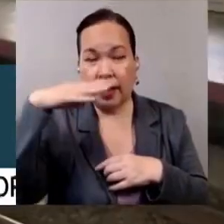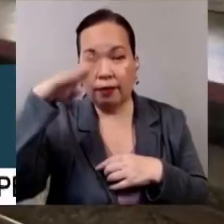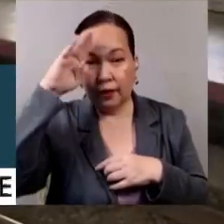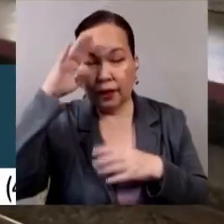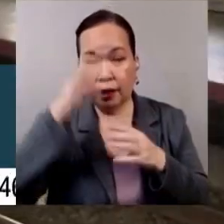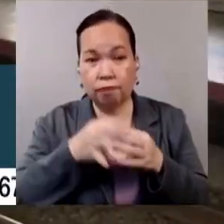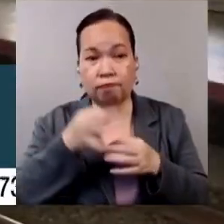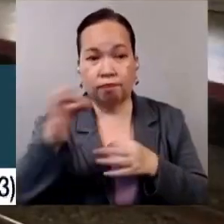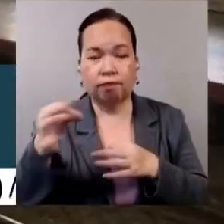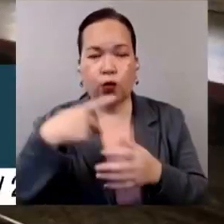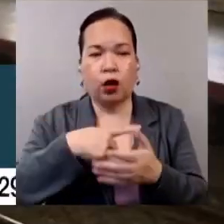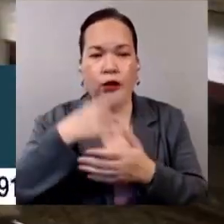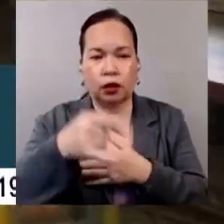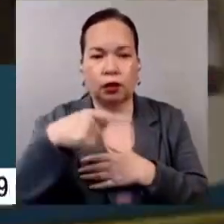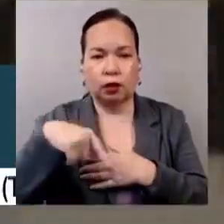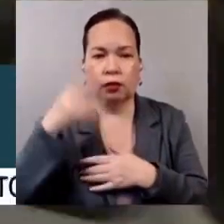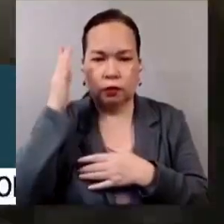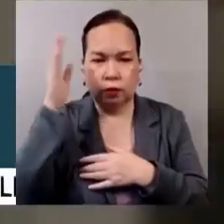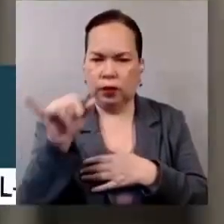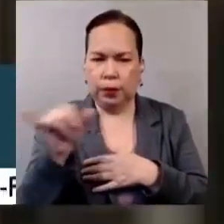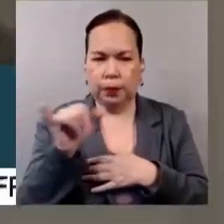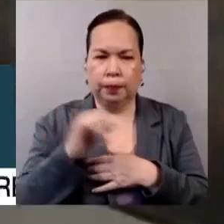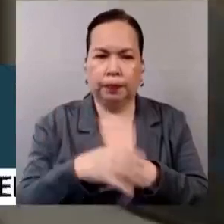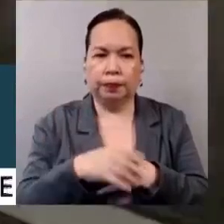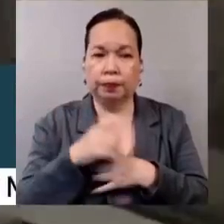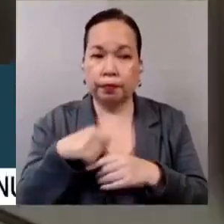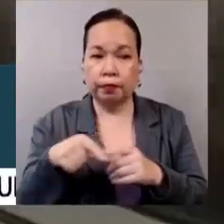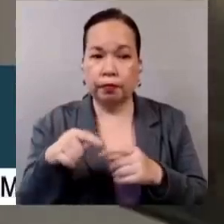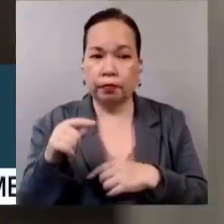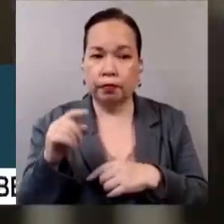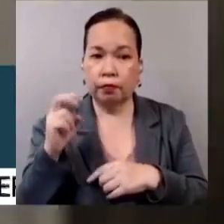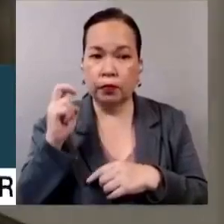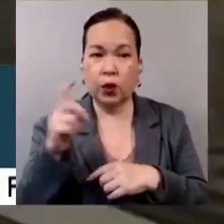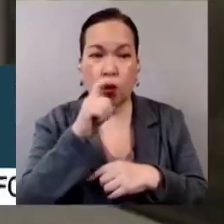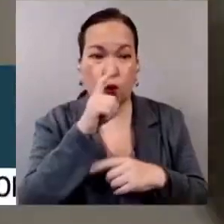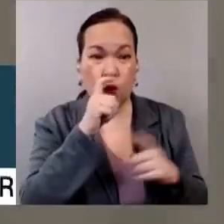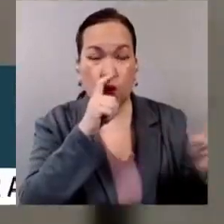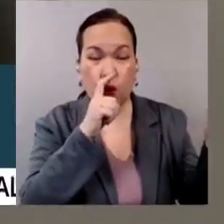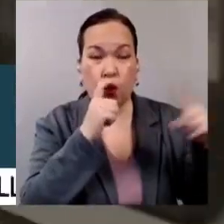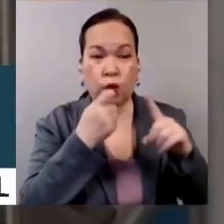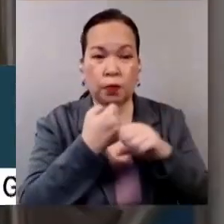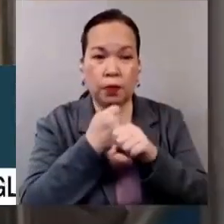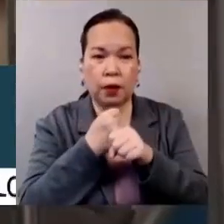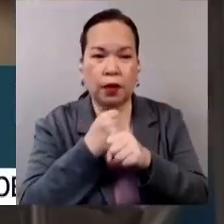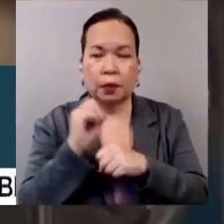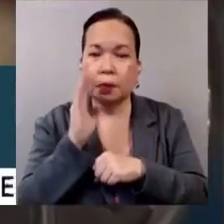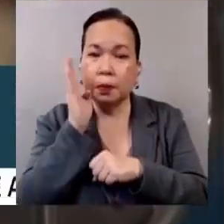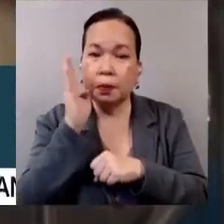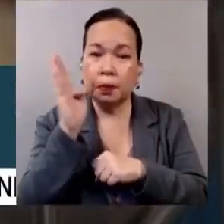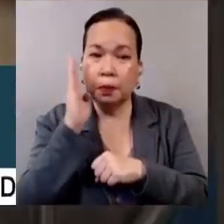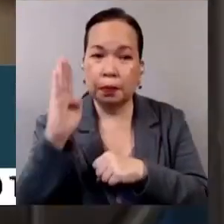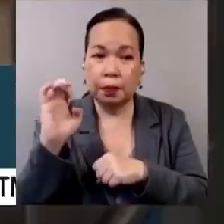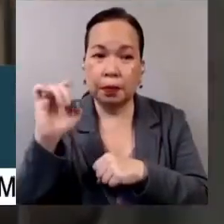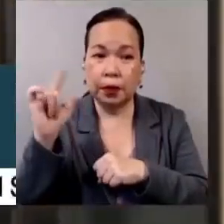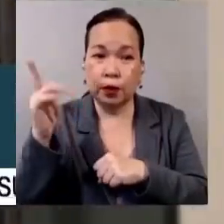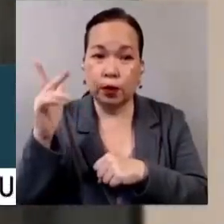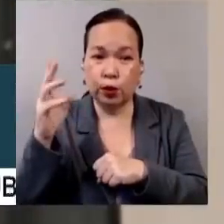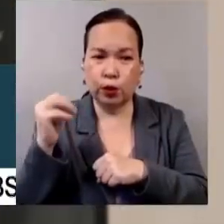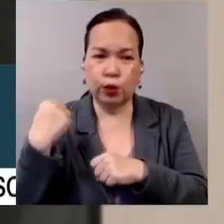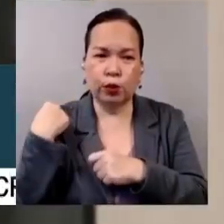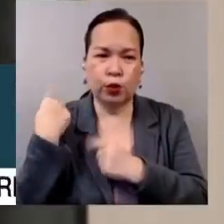The LRMC also says they will not retire all of the Belgium-made Generation 1 trains, which have been running for the